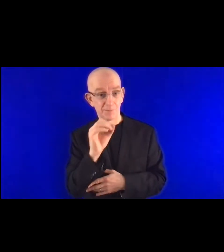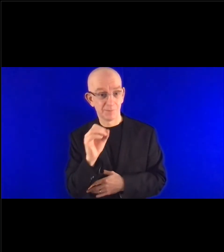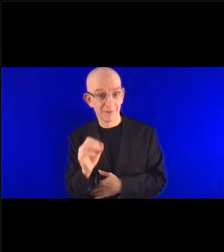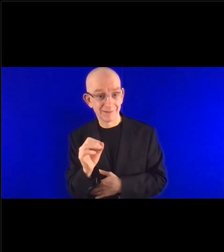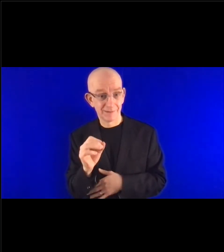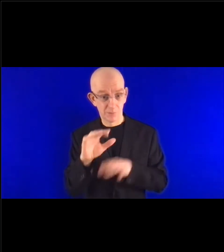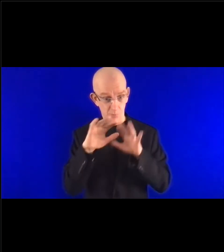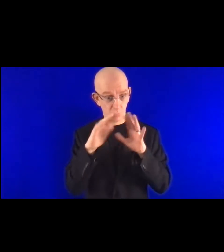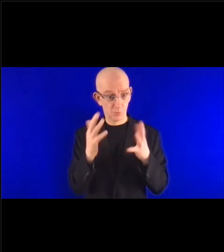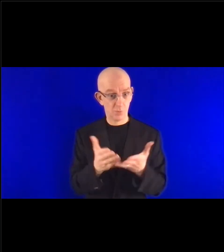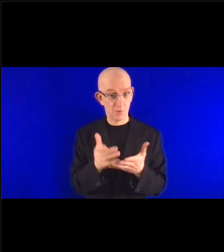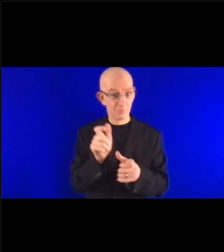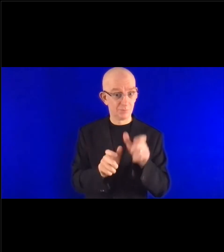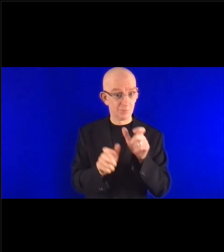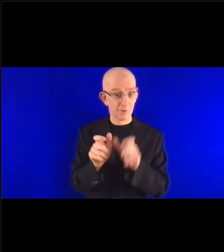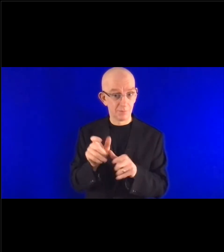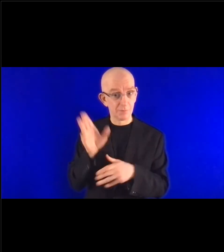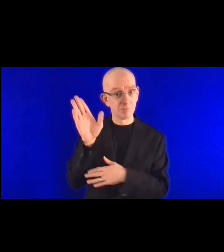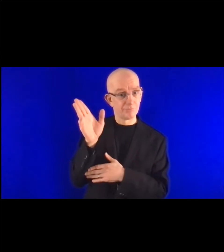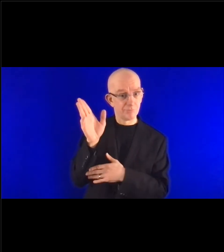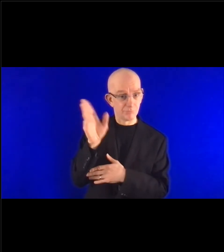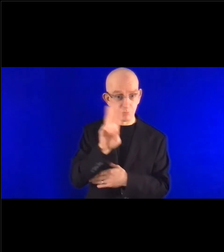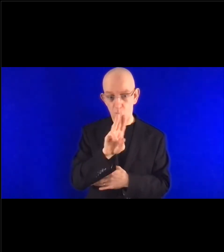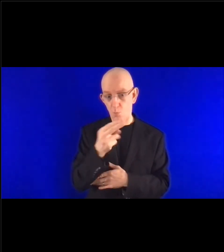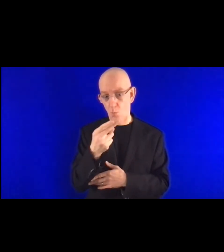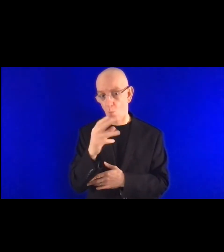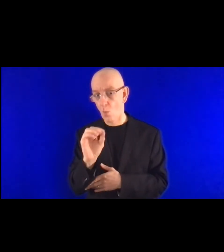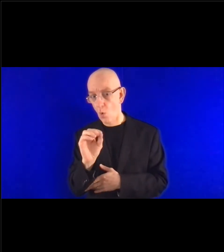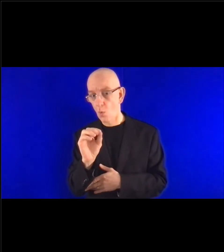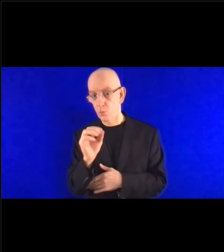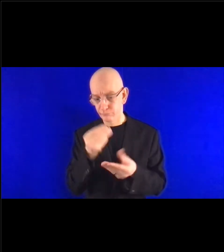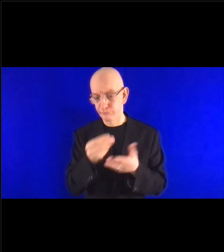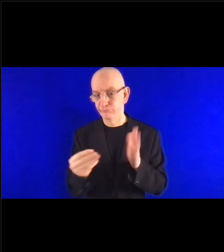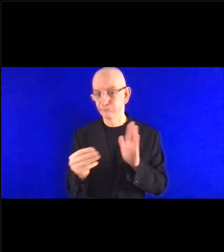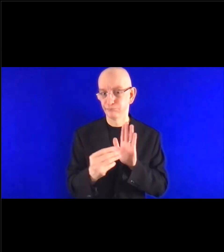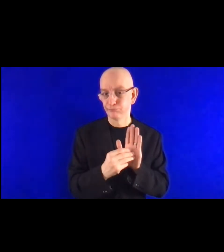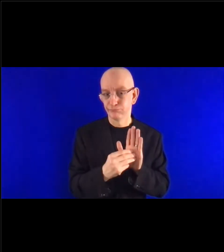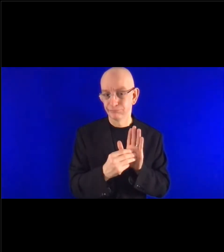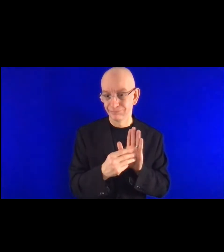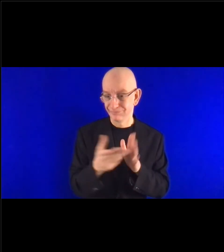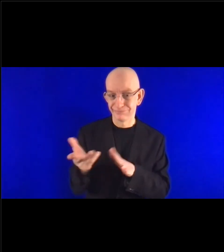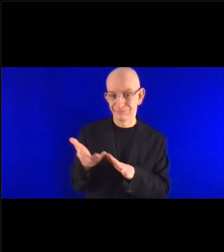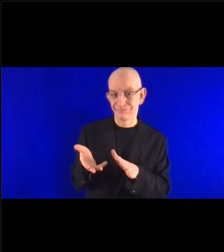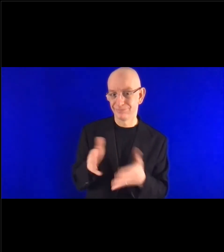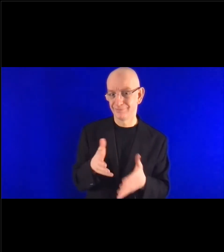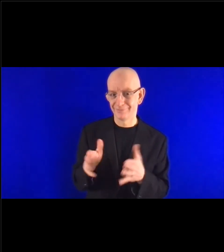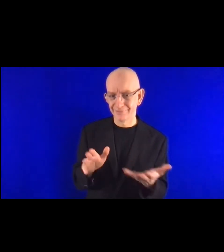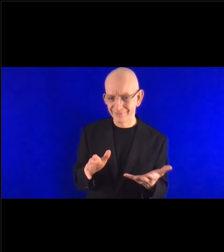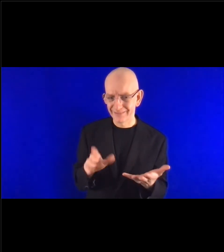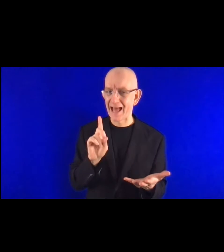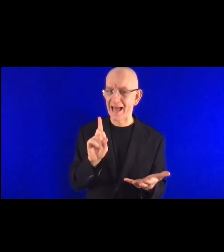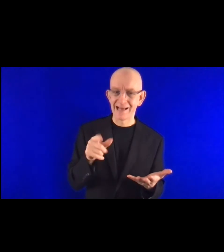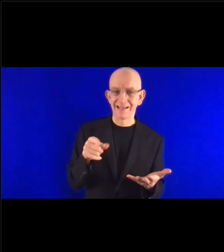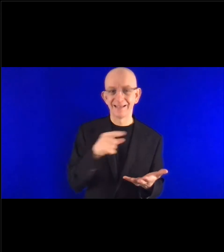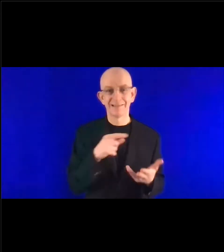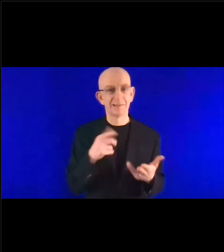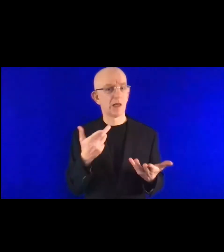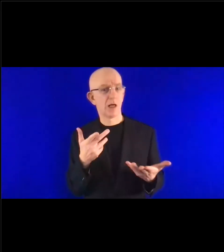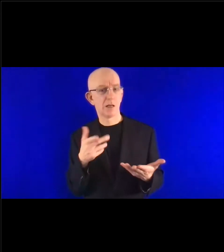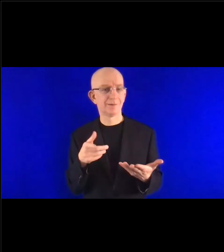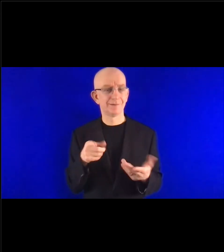that every speech comes with an ableist underlying that leaves every single person with a disability or